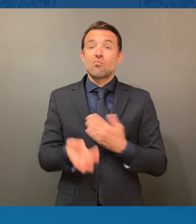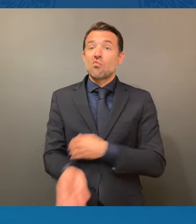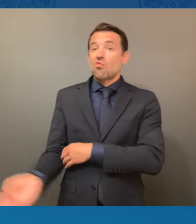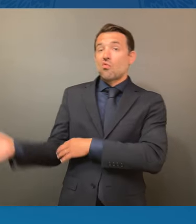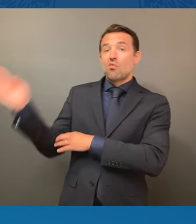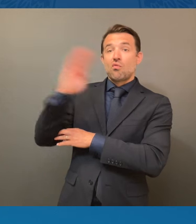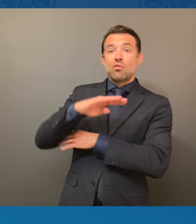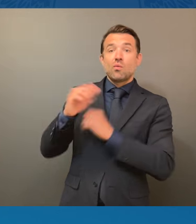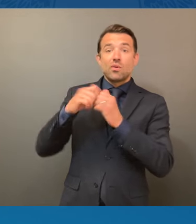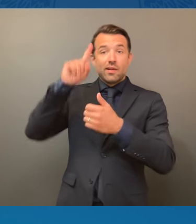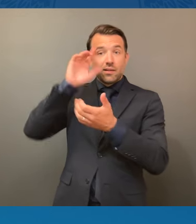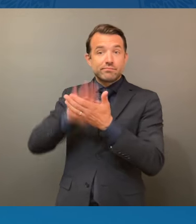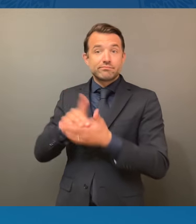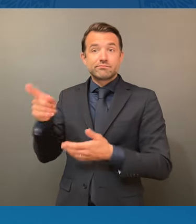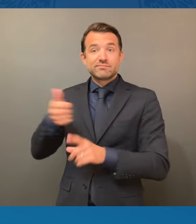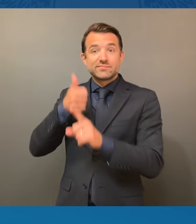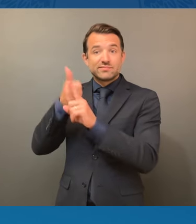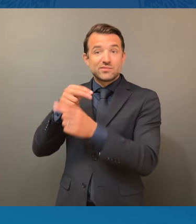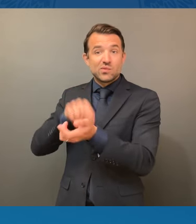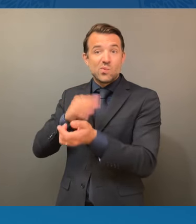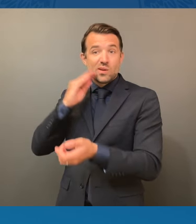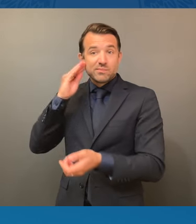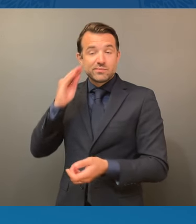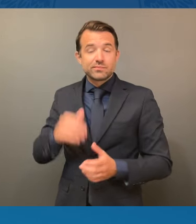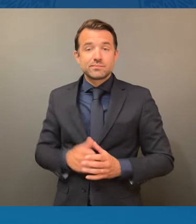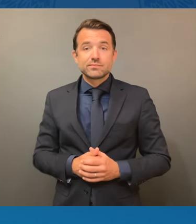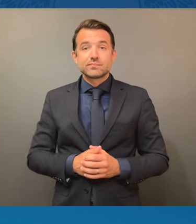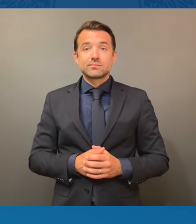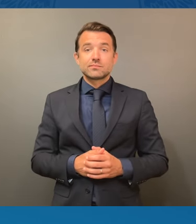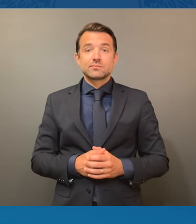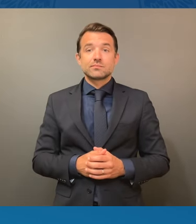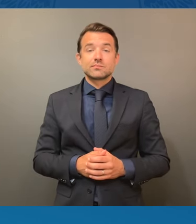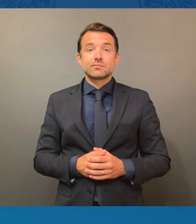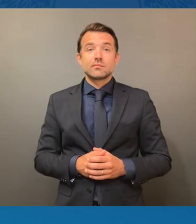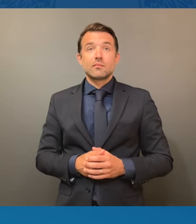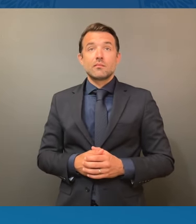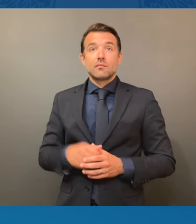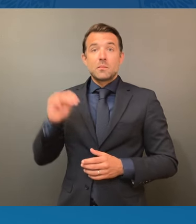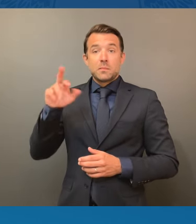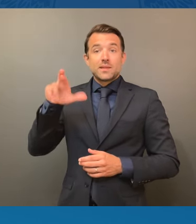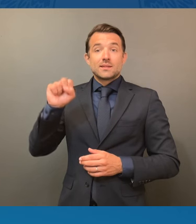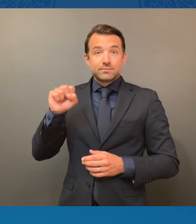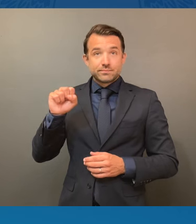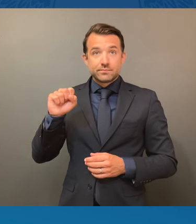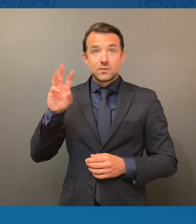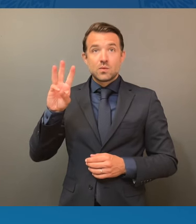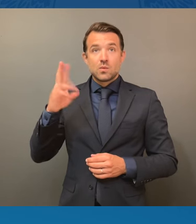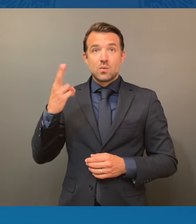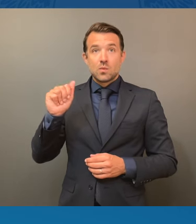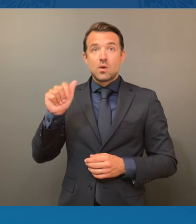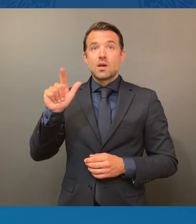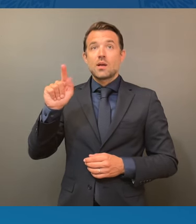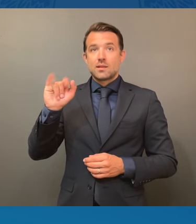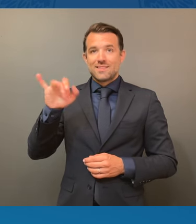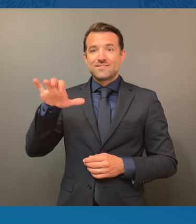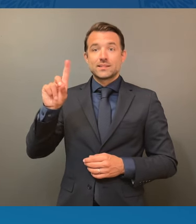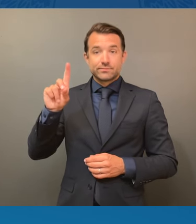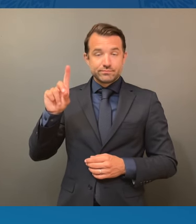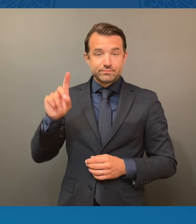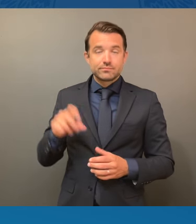who was in a nursing home, Mrs. Whitfield. I went to Highland